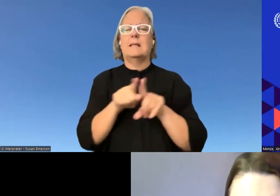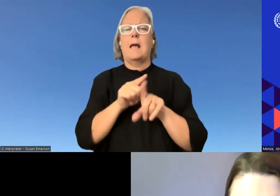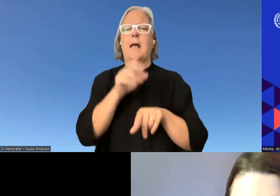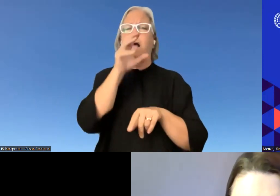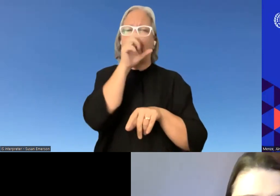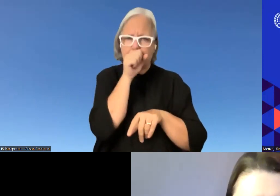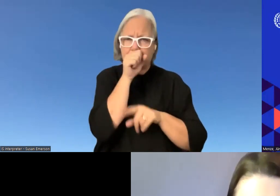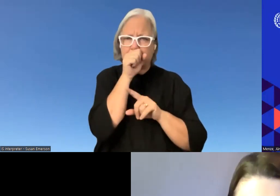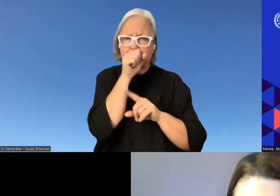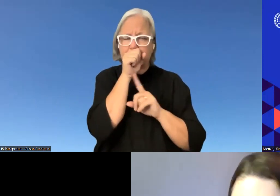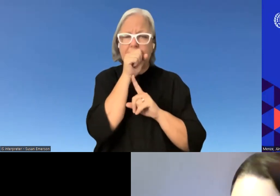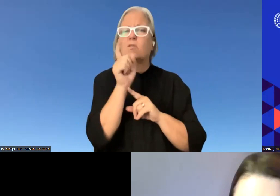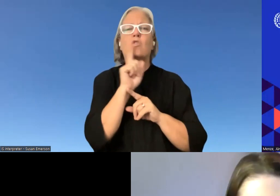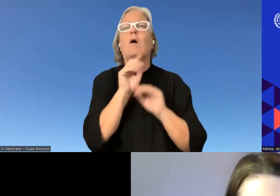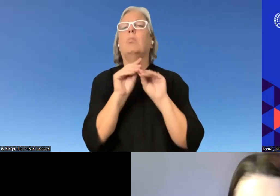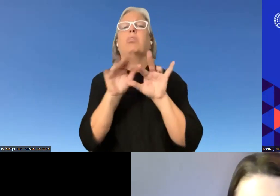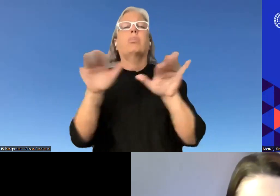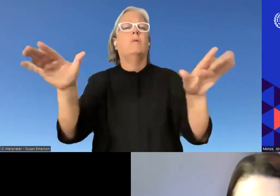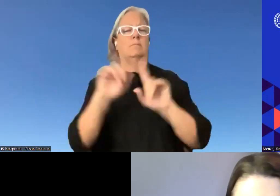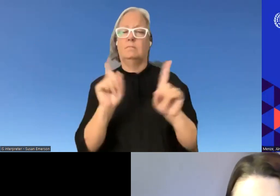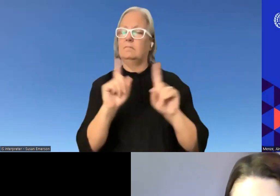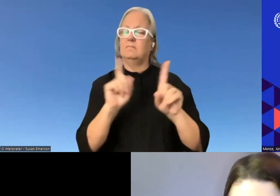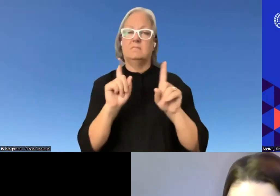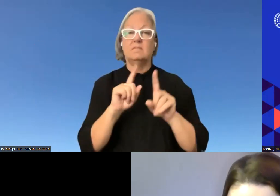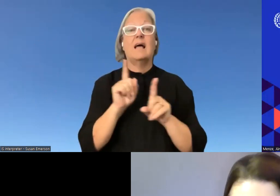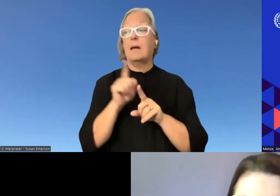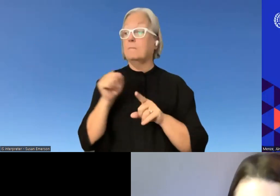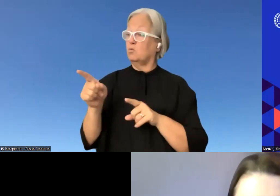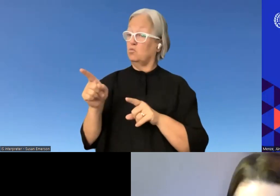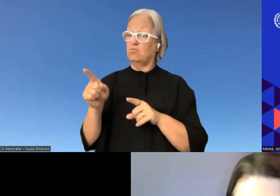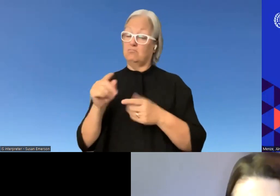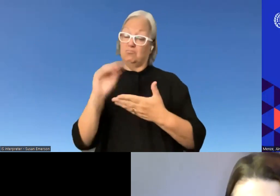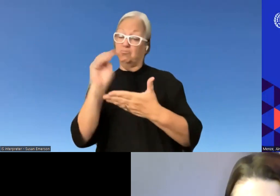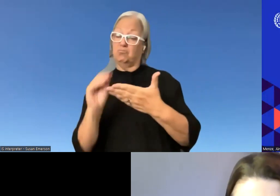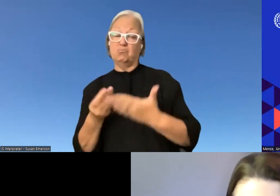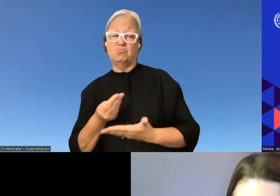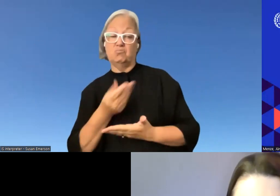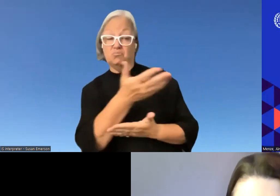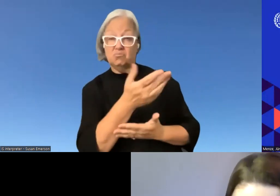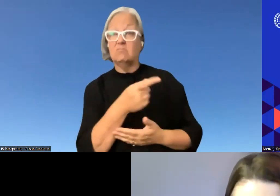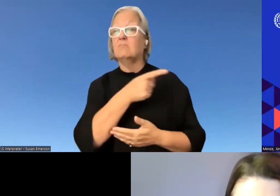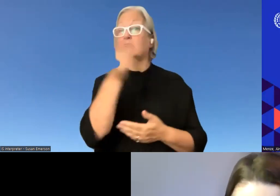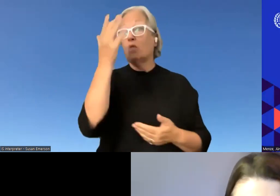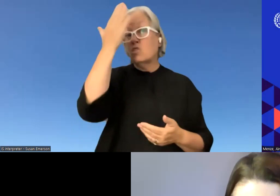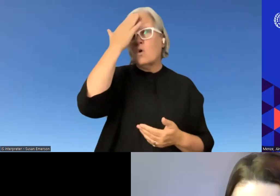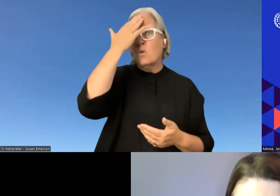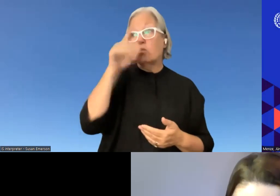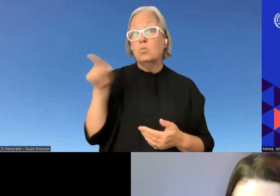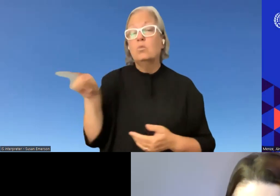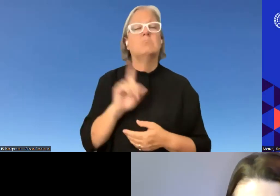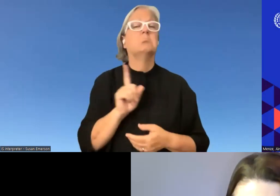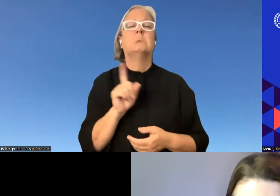a nomination, nobody knows about it. Unless you get the award. So there's no risk, you can only win. And that's, of